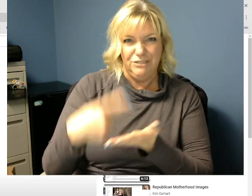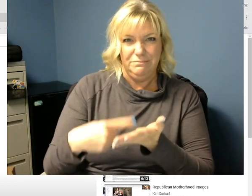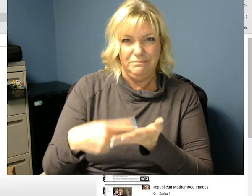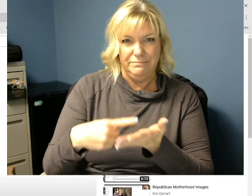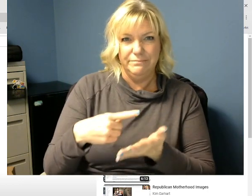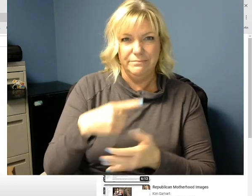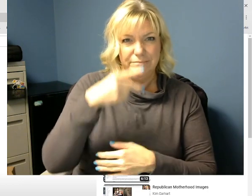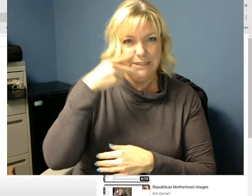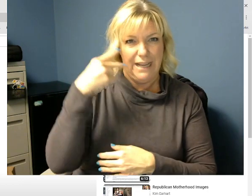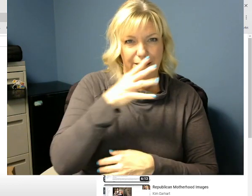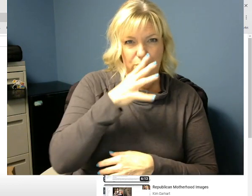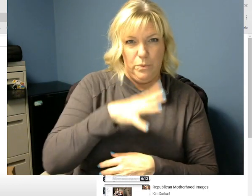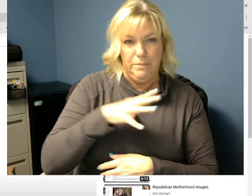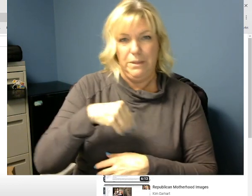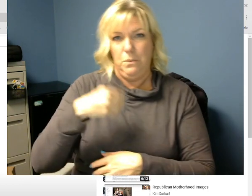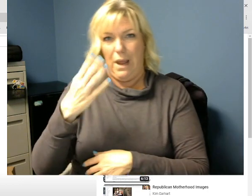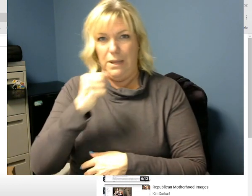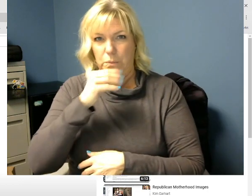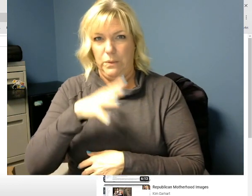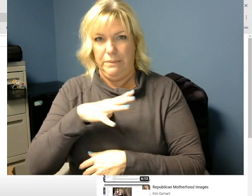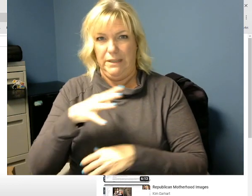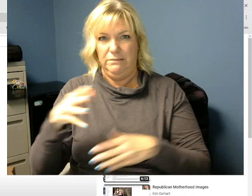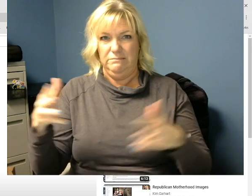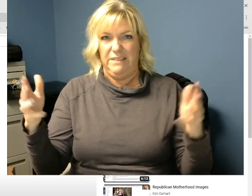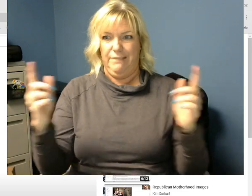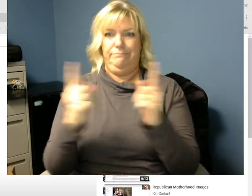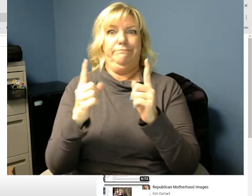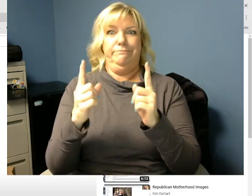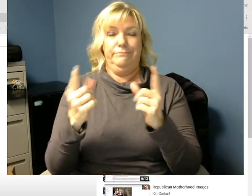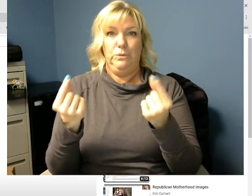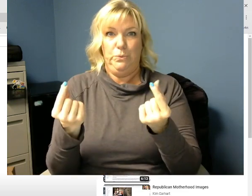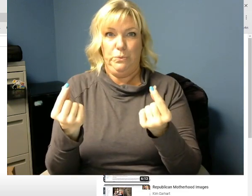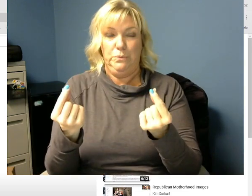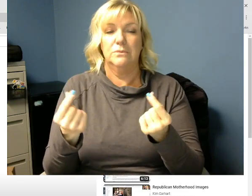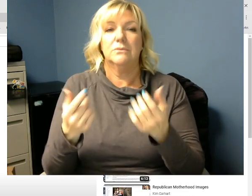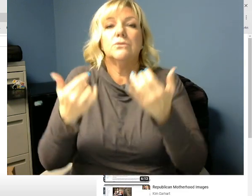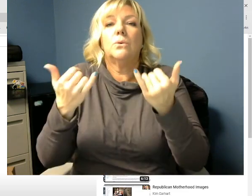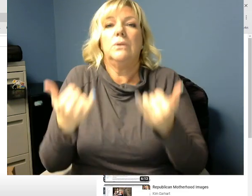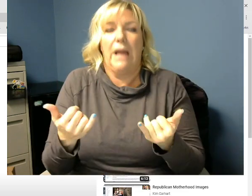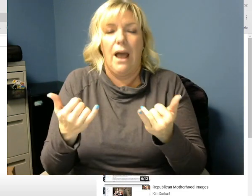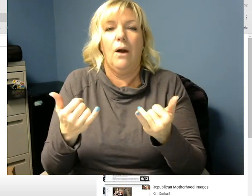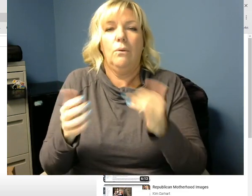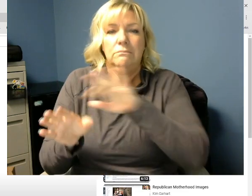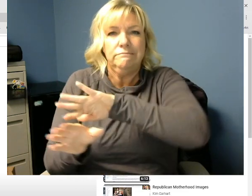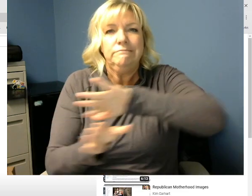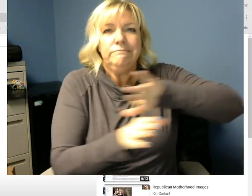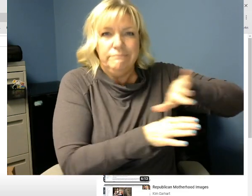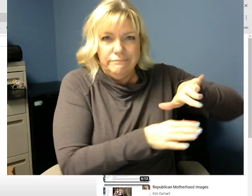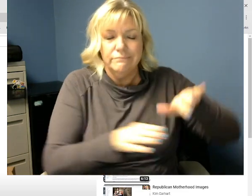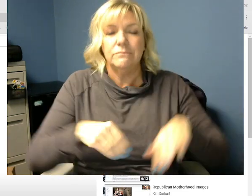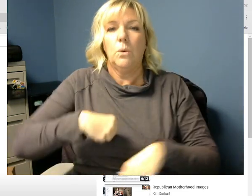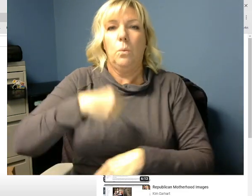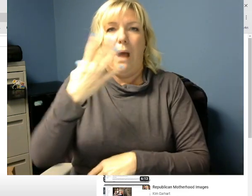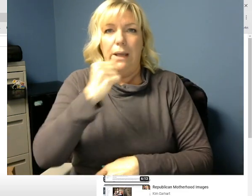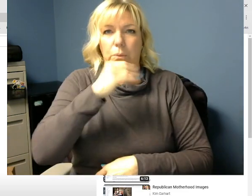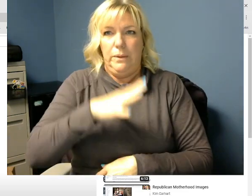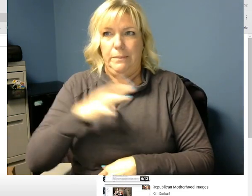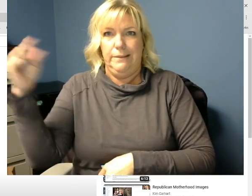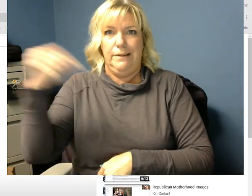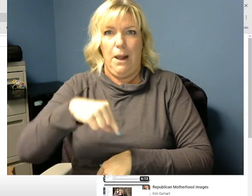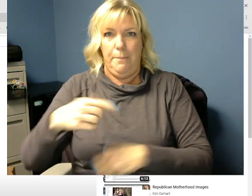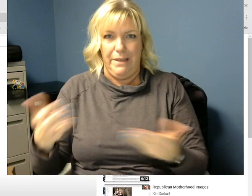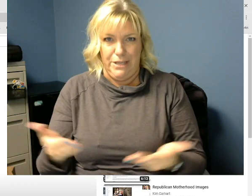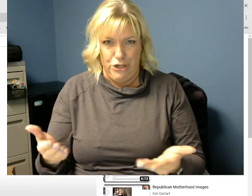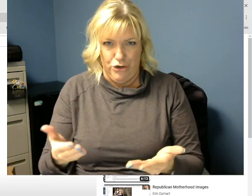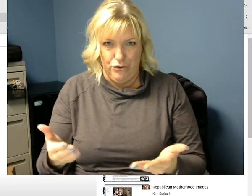in this lecture, we want to look at the Europeans that arrive here. And so for English colonial women, we're going to see, I keep